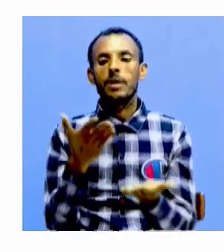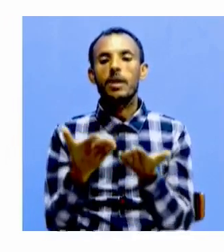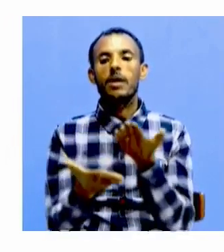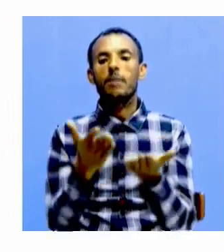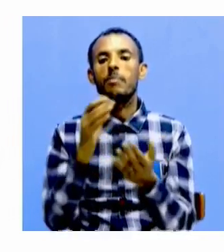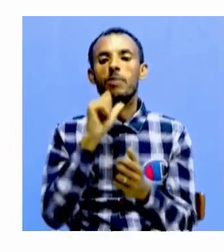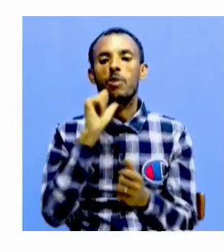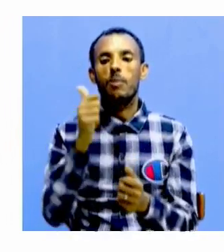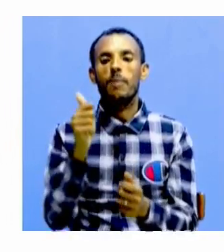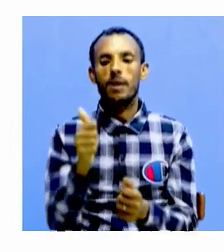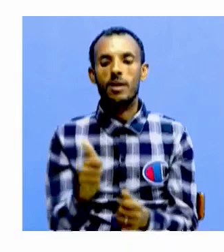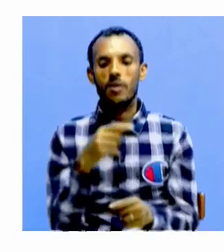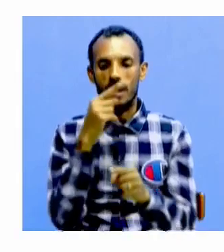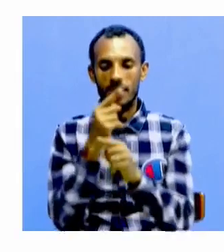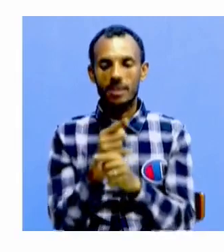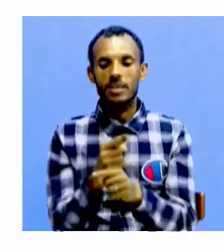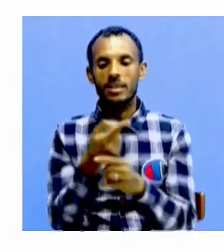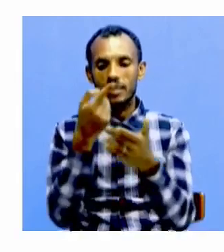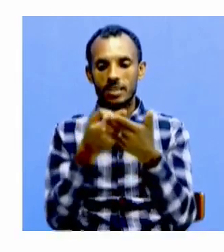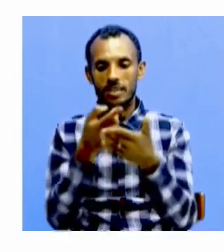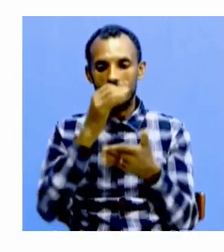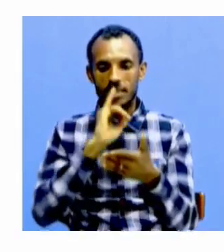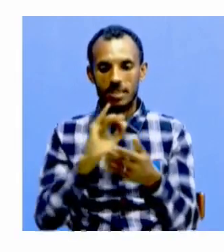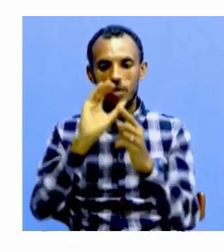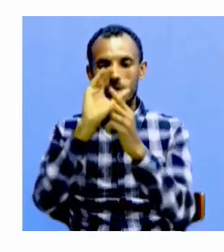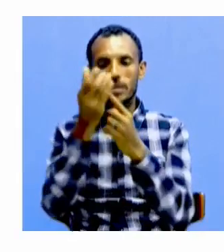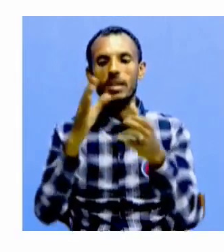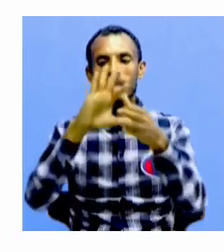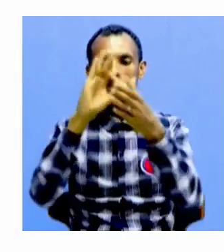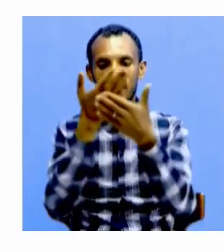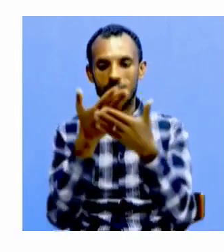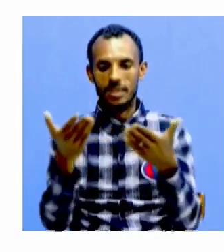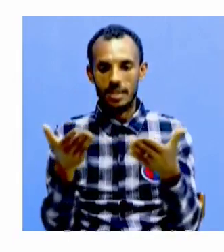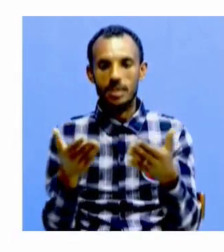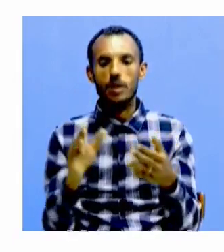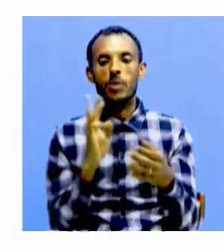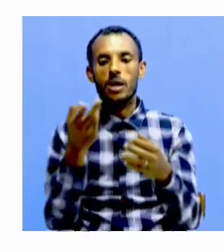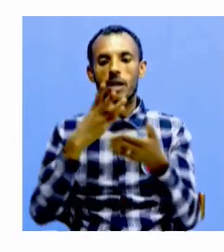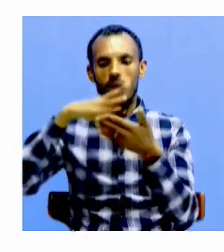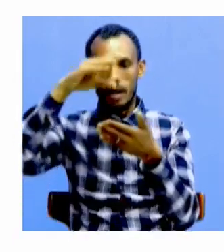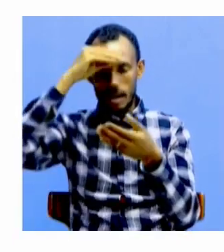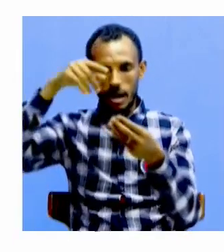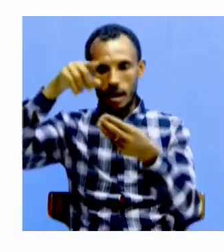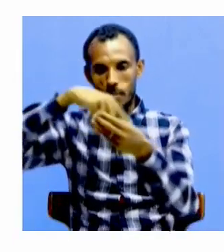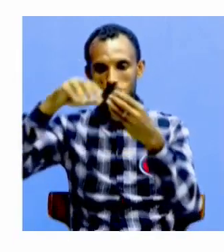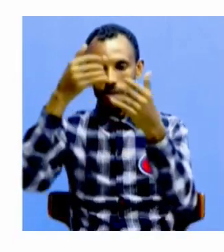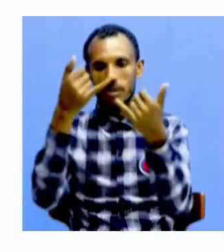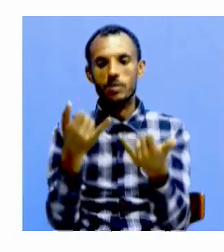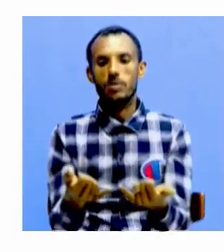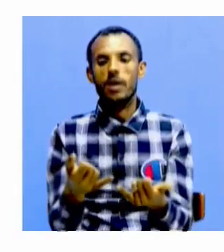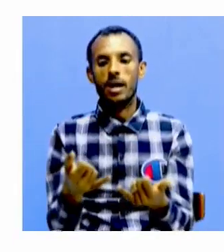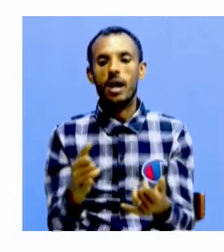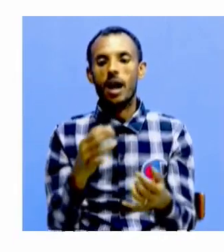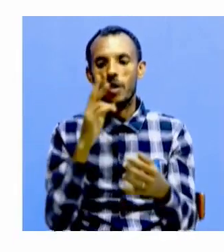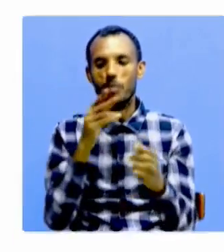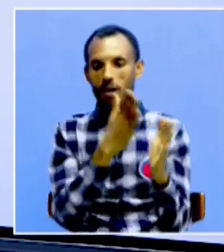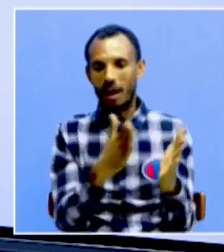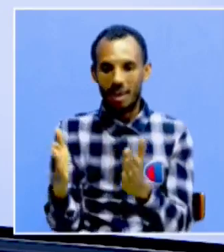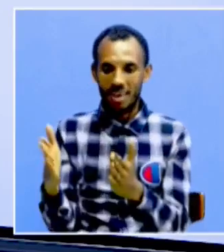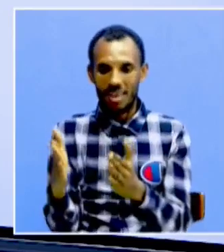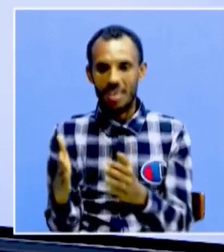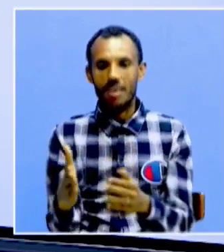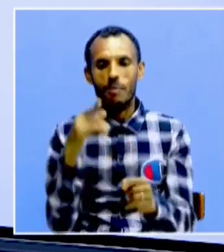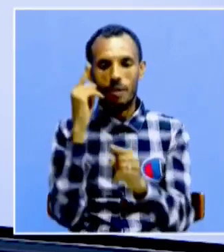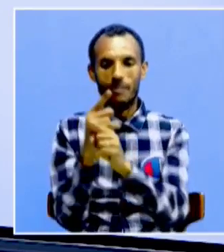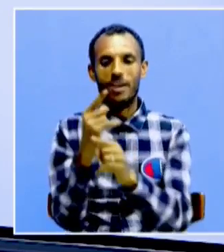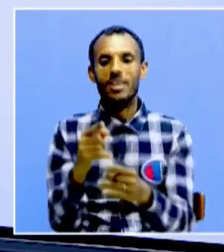Improbable. All right? This is the conditional sentence that we're going to talk about today. Are you ready?